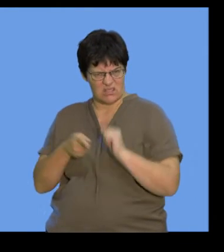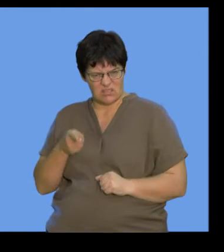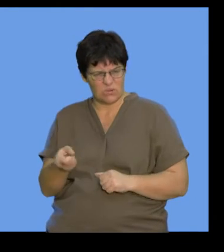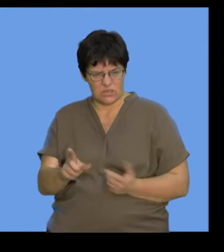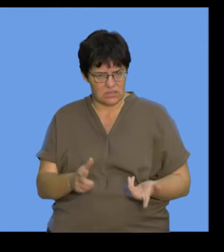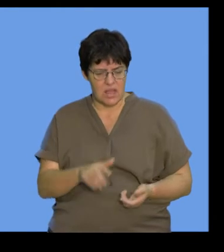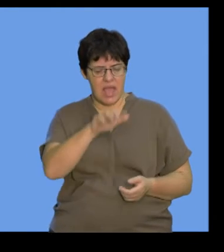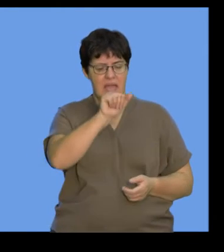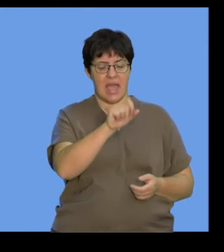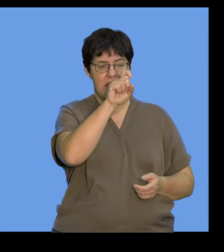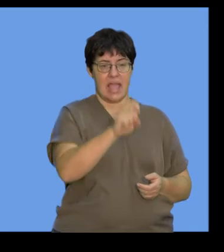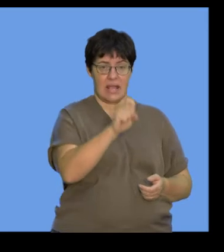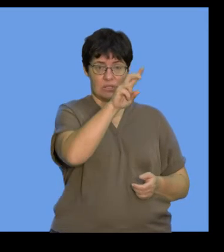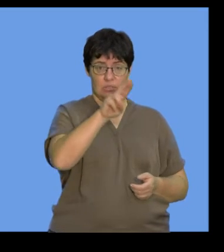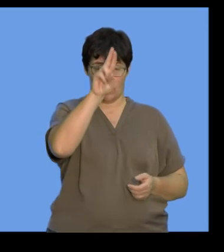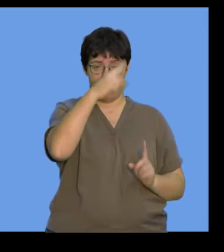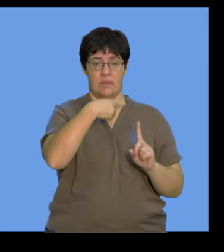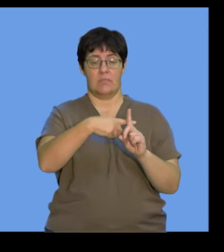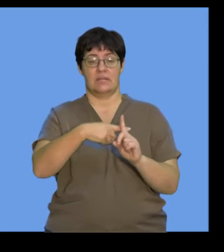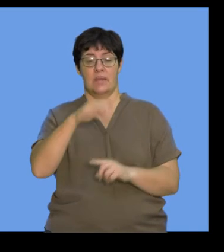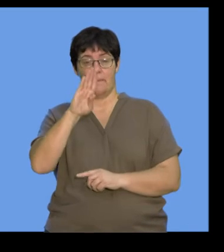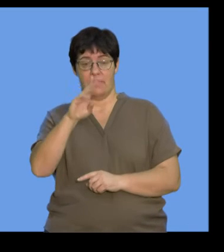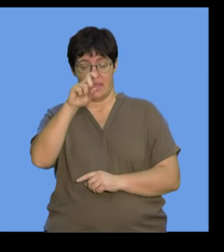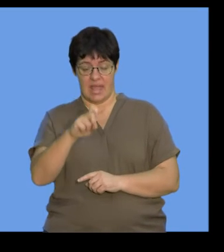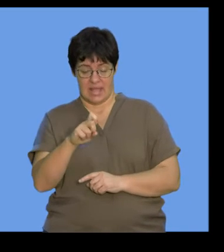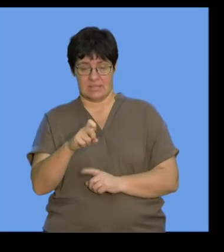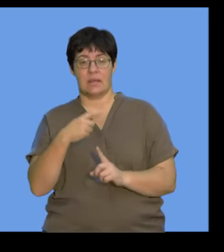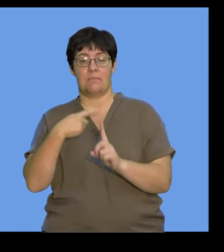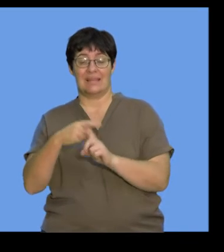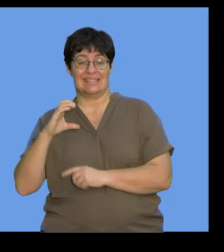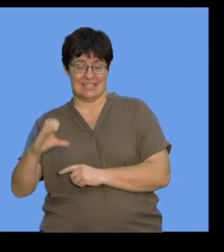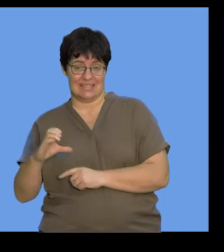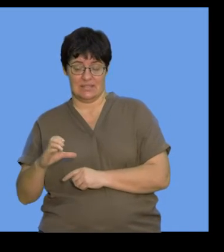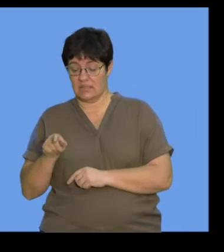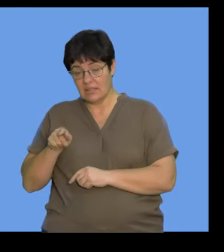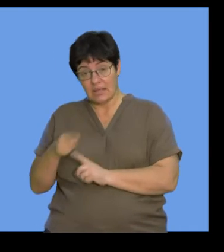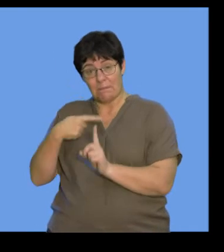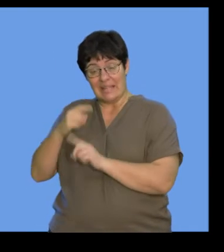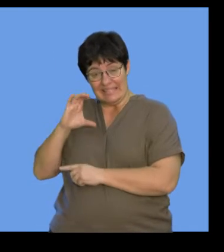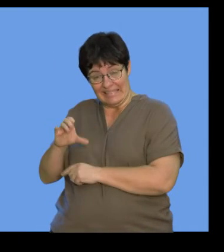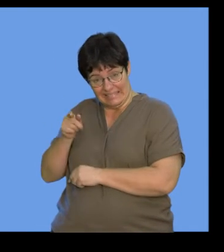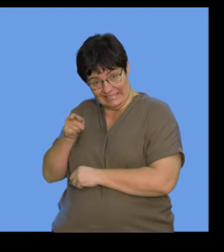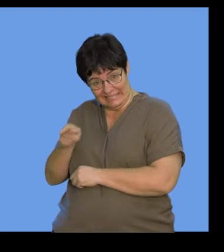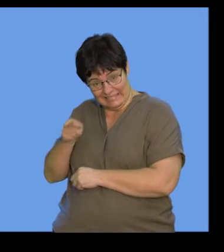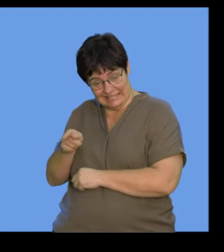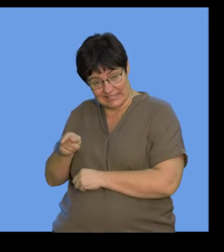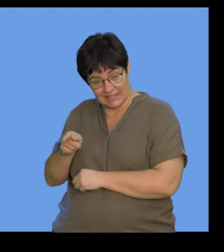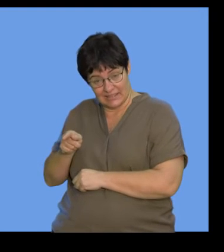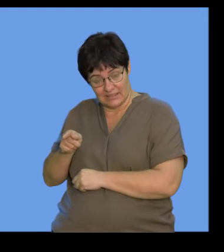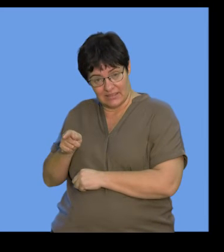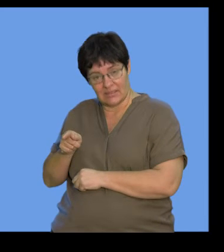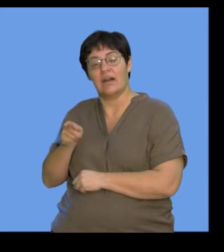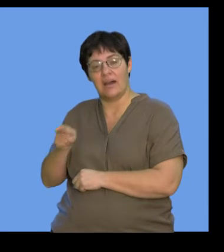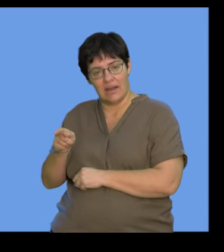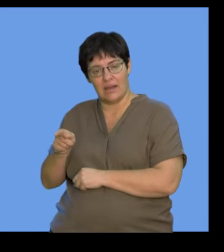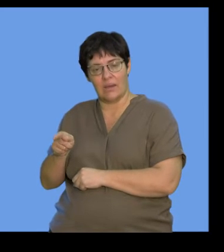sign? So ax squared plus bx plus c. The plus C, this plus there,